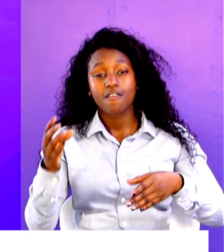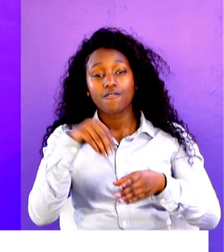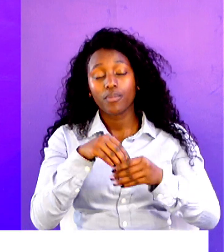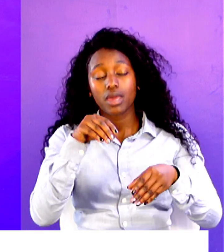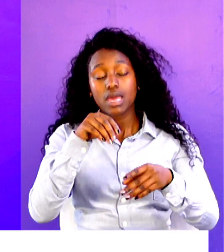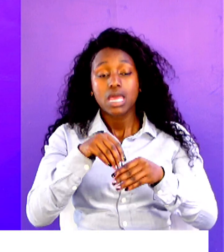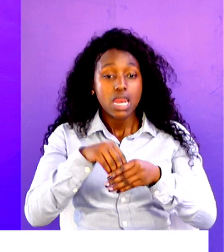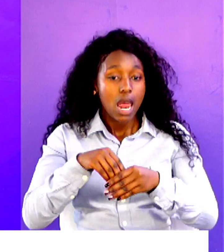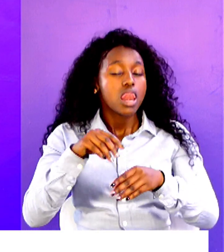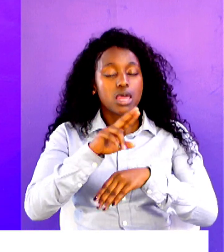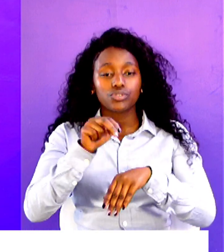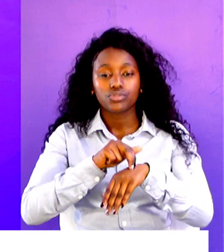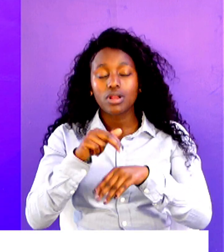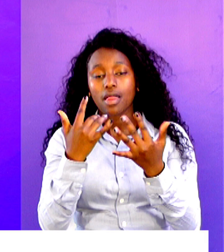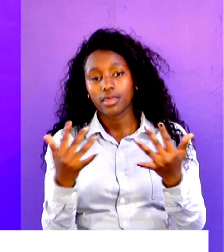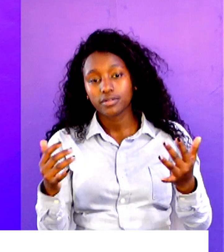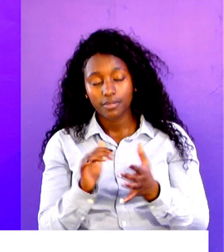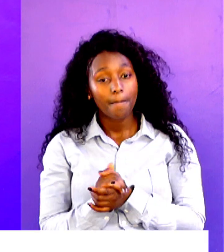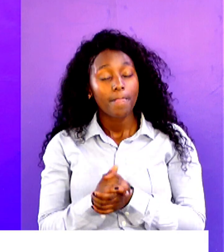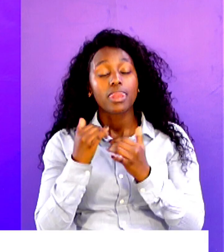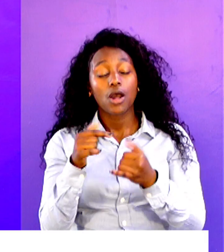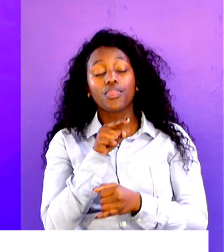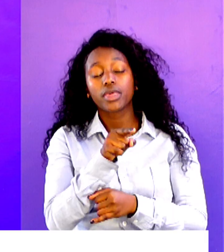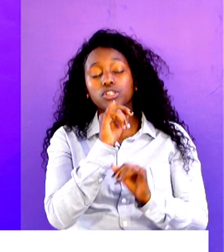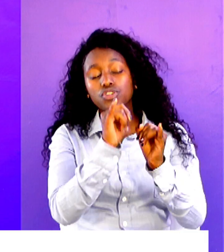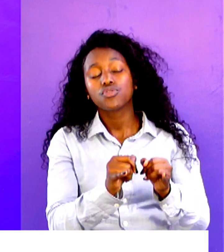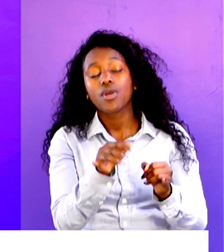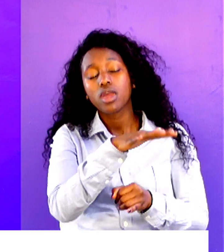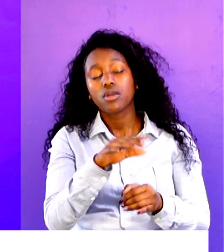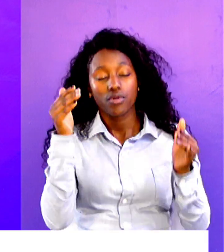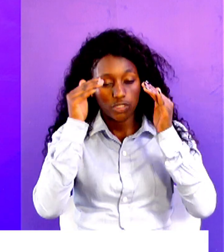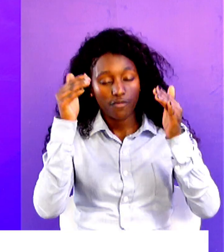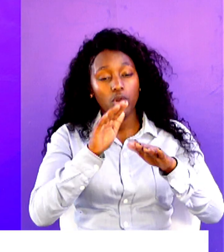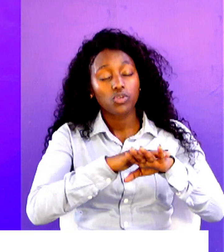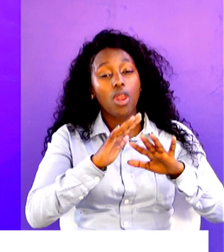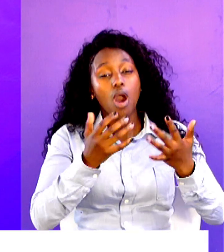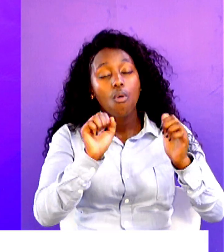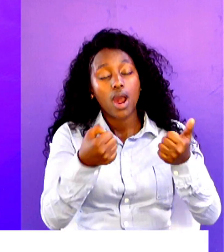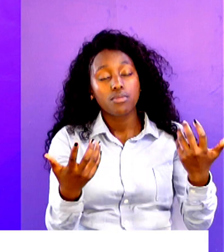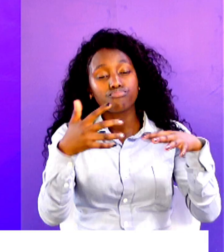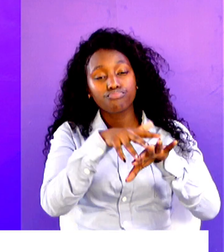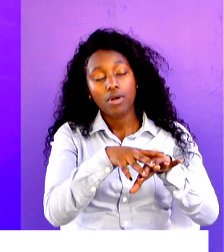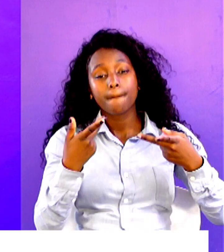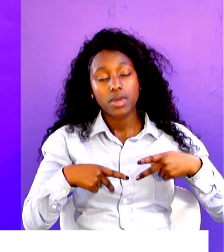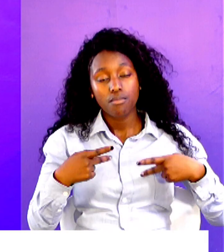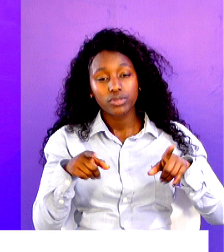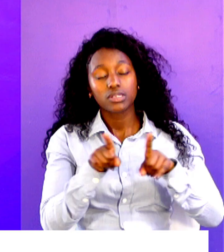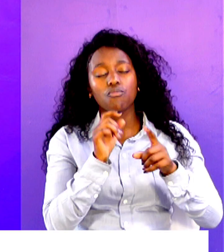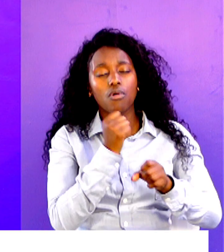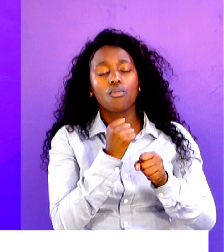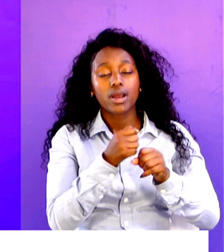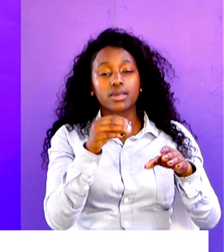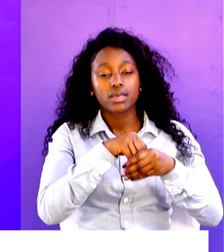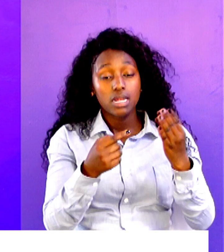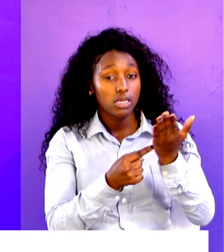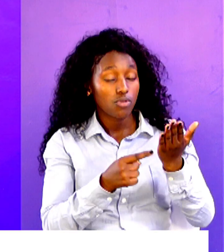matters. The newly launched wing will focus on integrating young people into the organization's technical processes